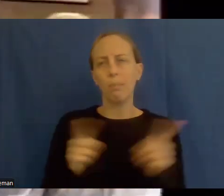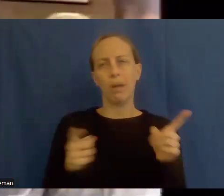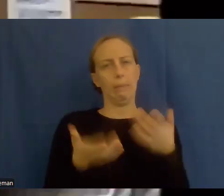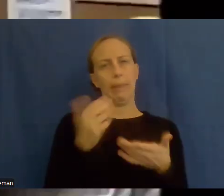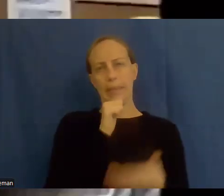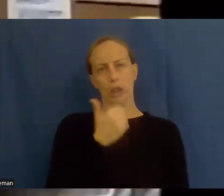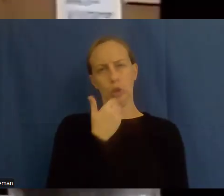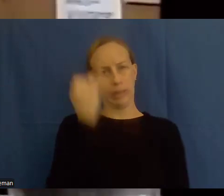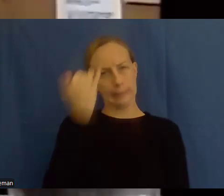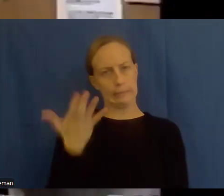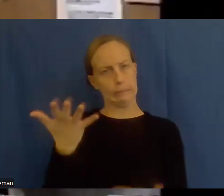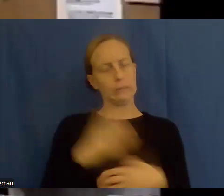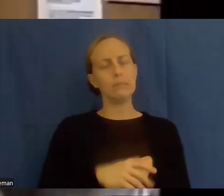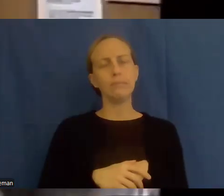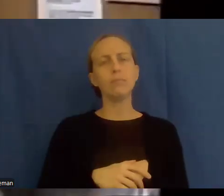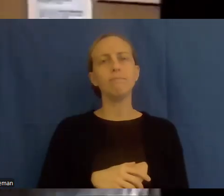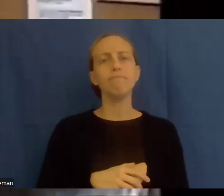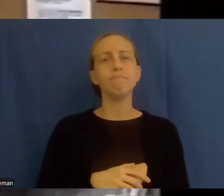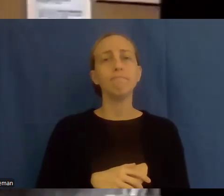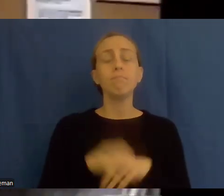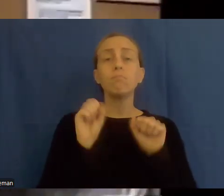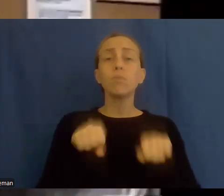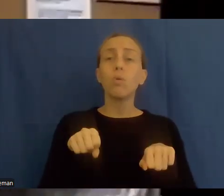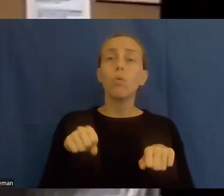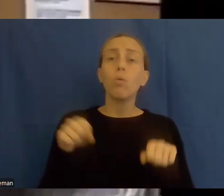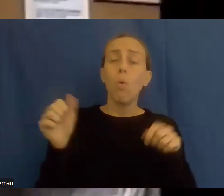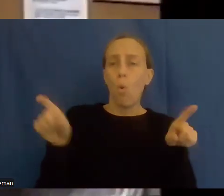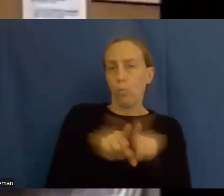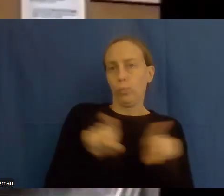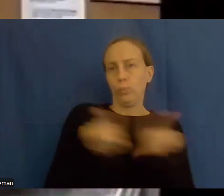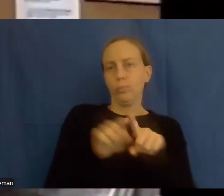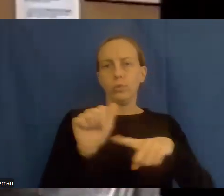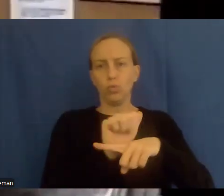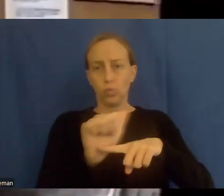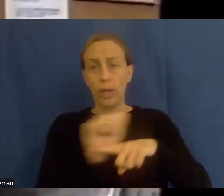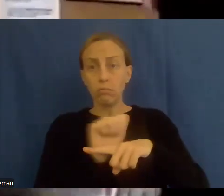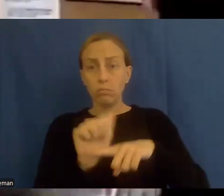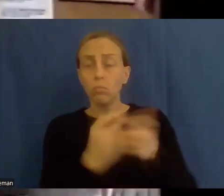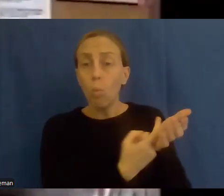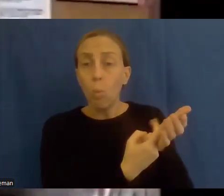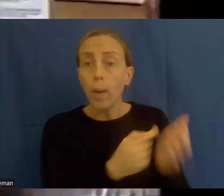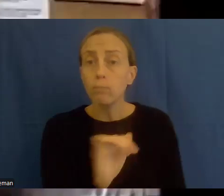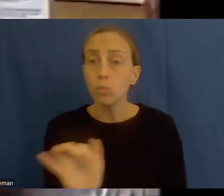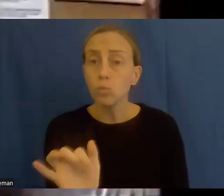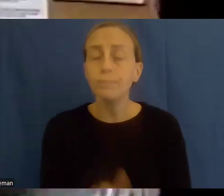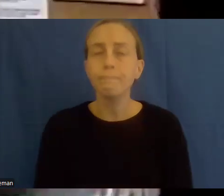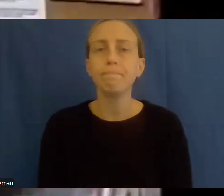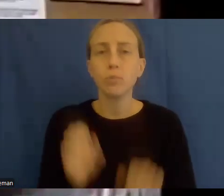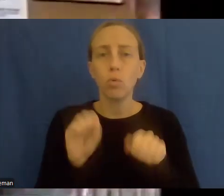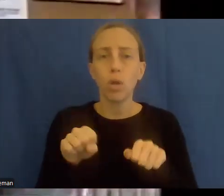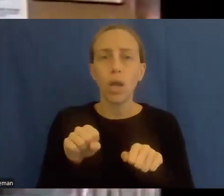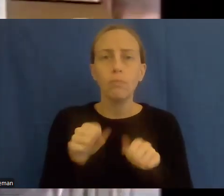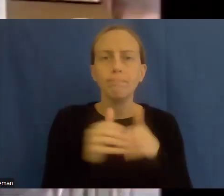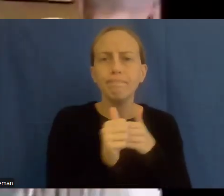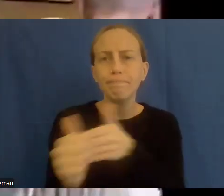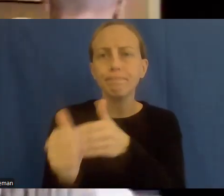planarian abuse. And you can also train them to do some other marvelous things too, but you can actually guide them with flashlights because they do not